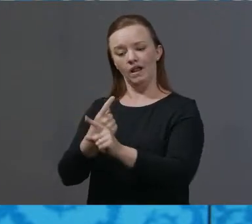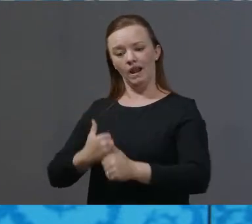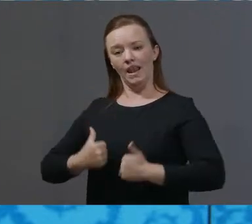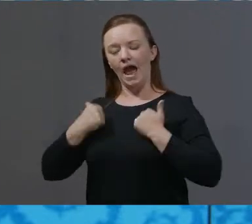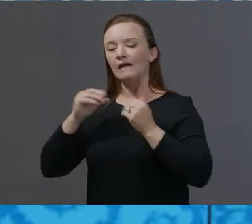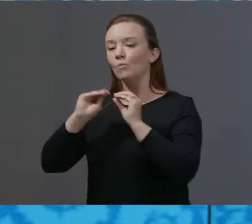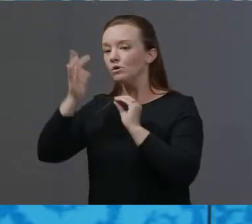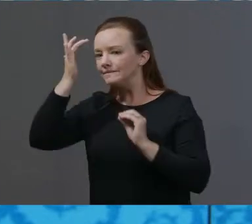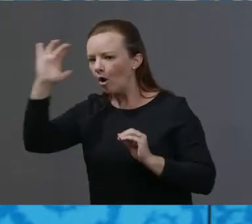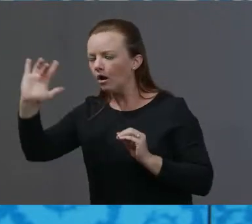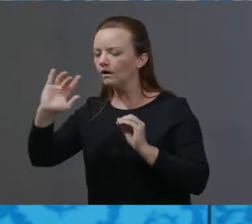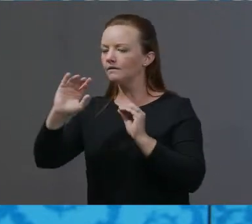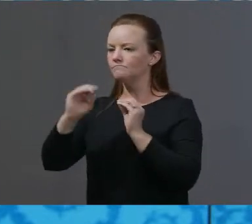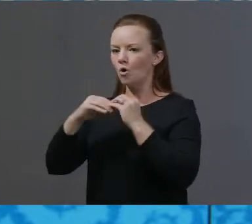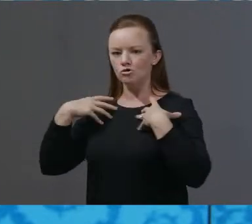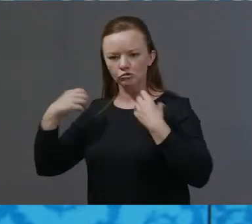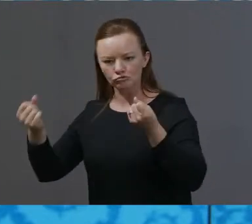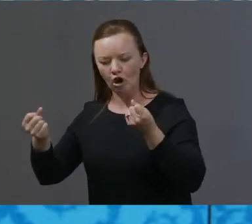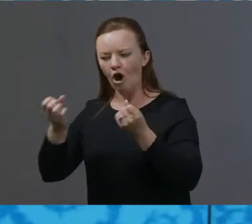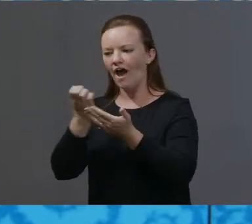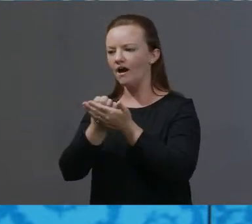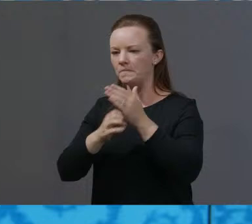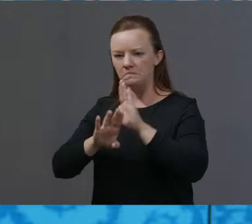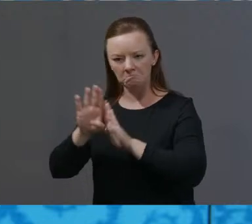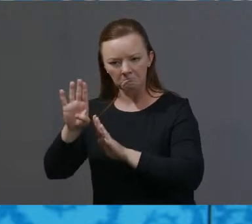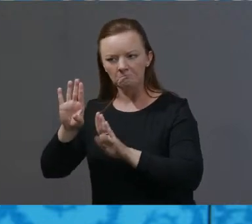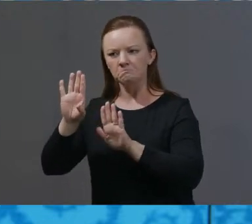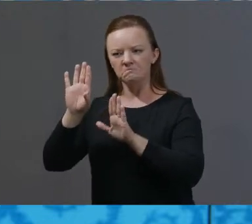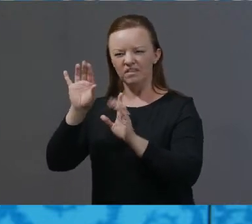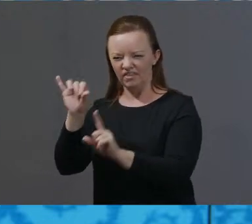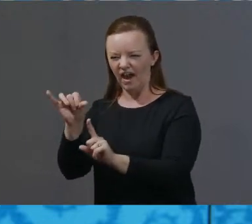into our economic activities.